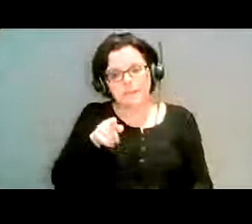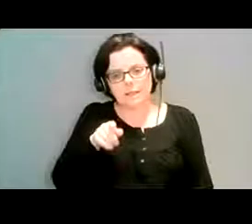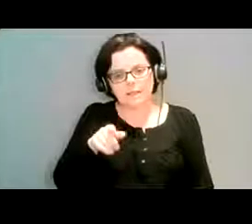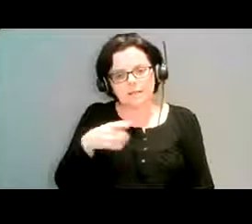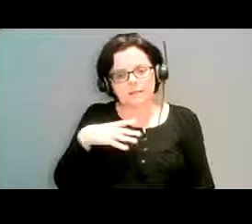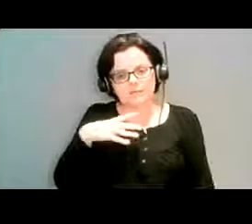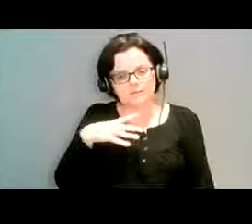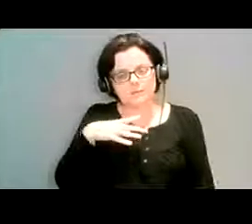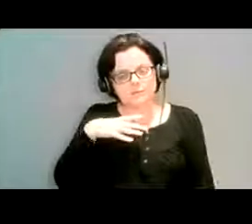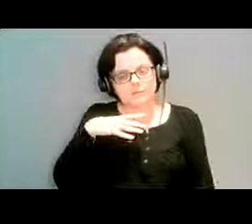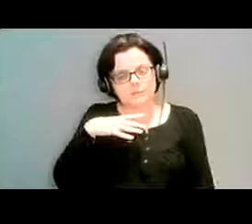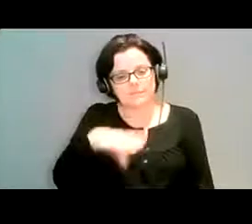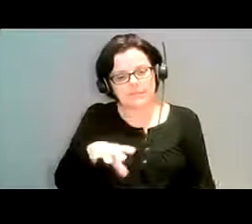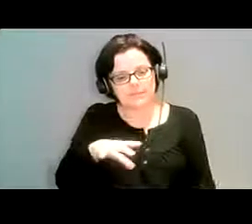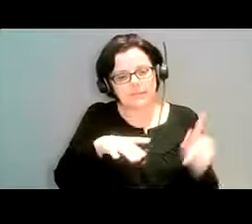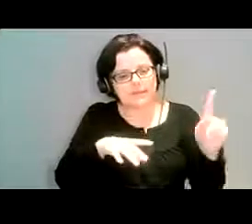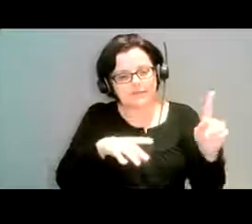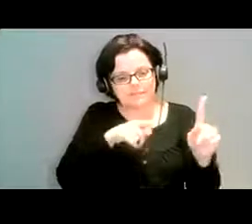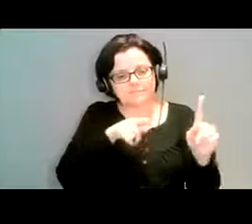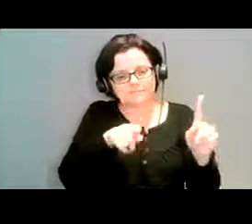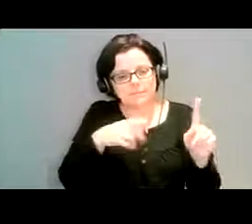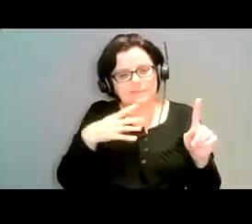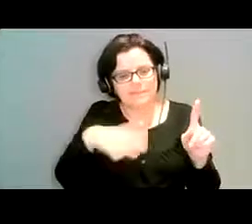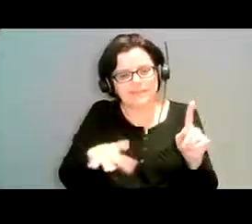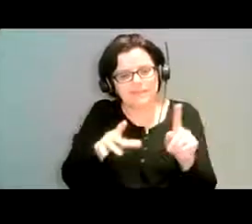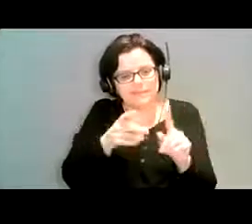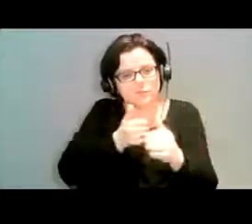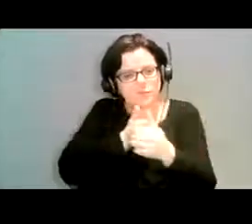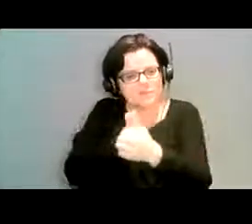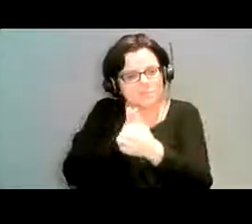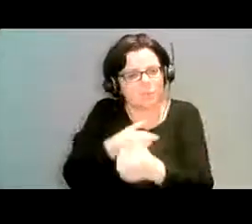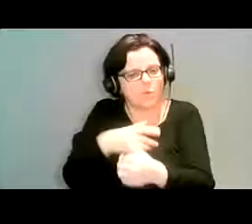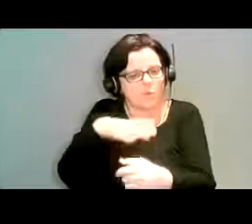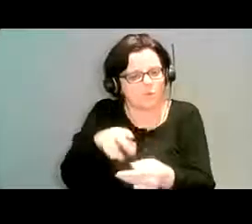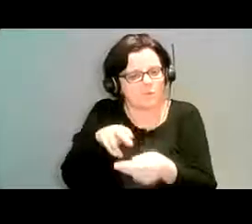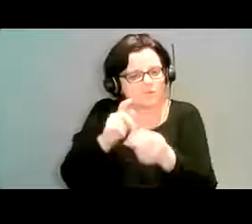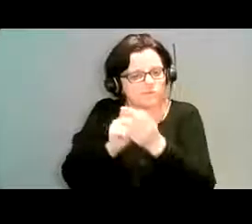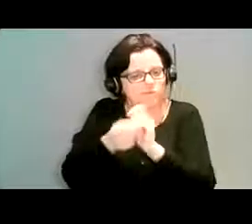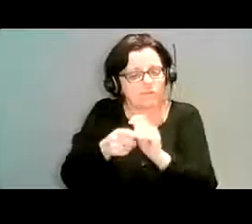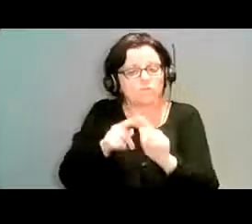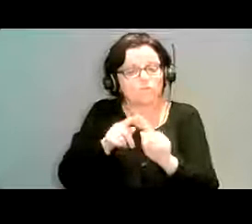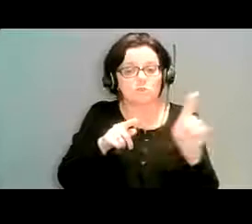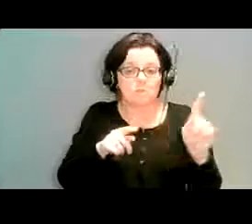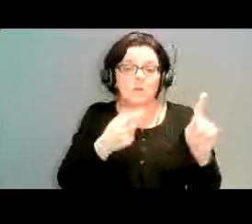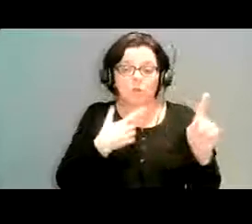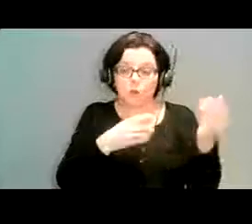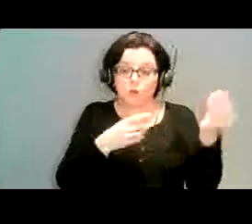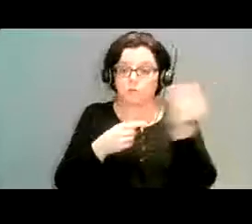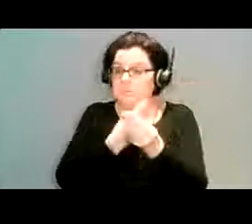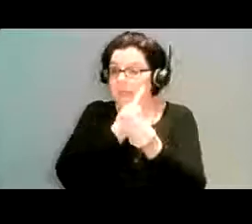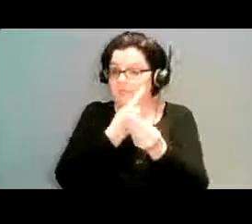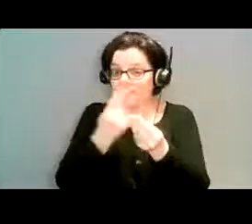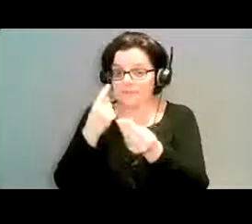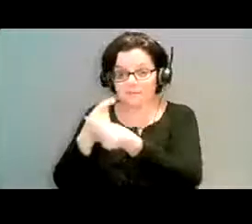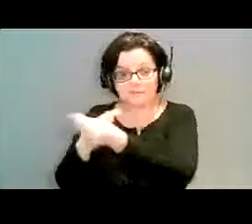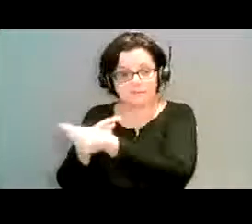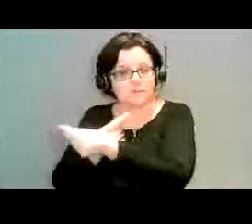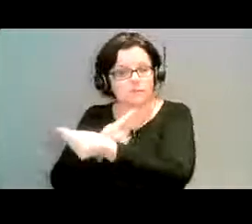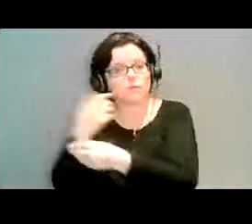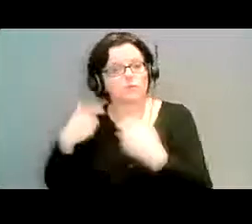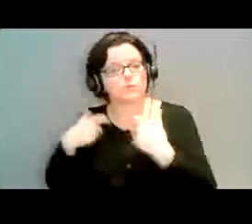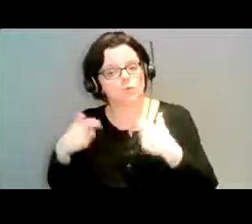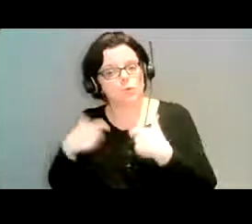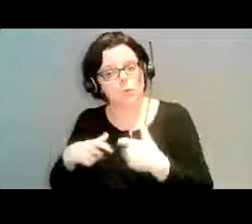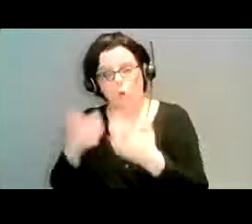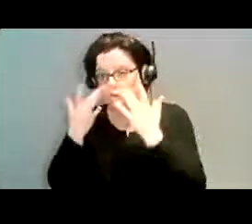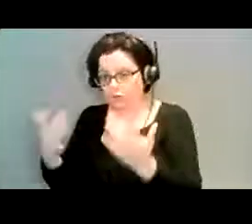of support this view, then that would be another good evidence for Yeah. social workers to take into